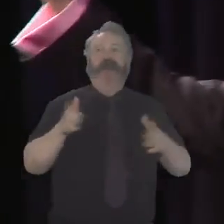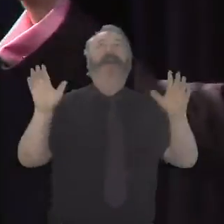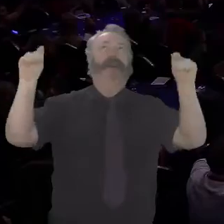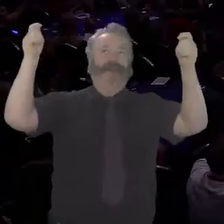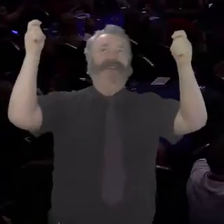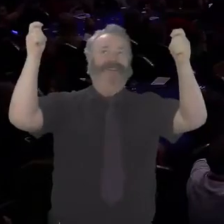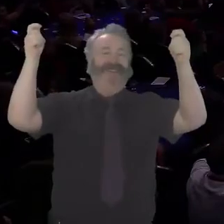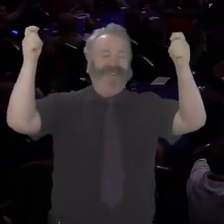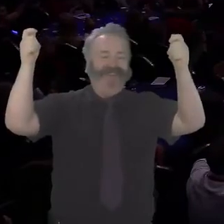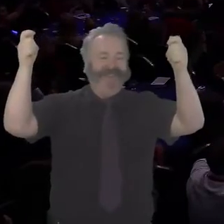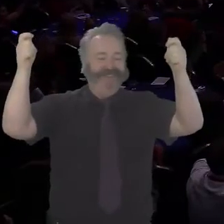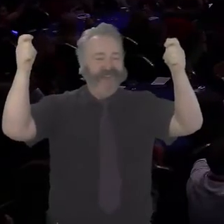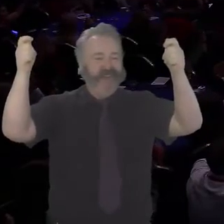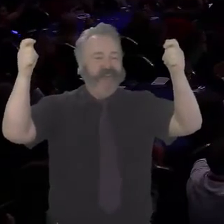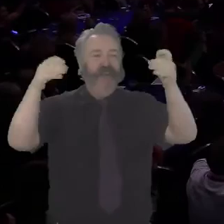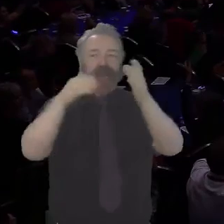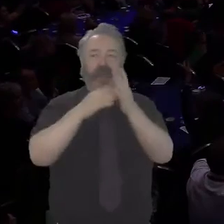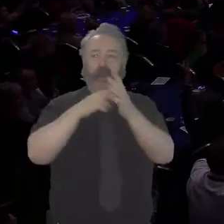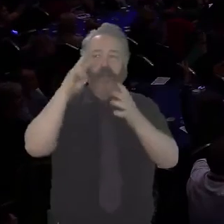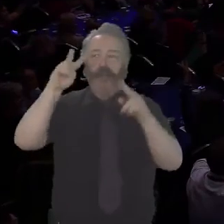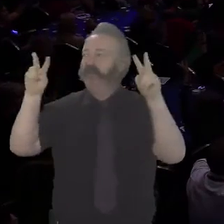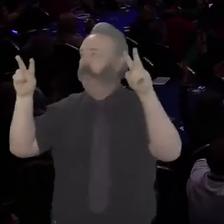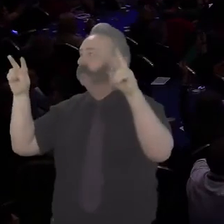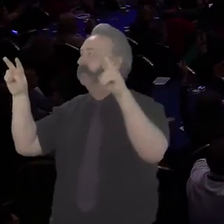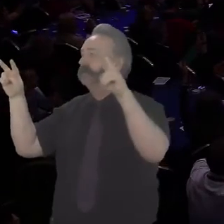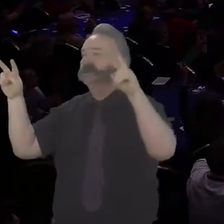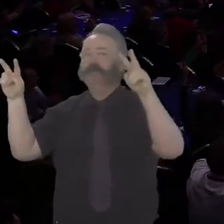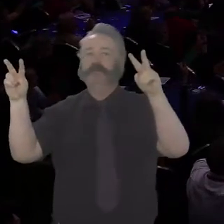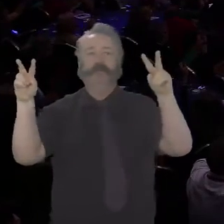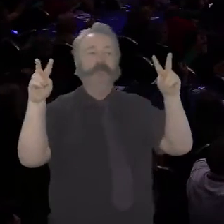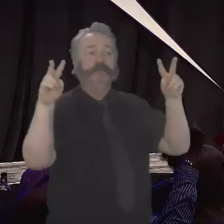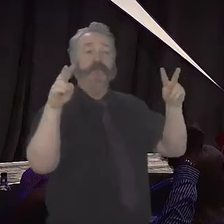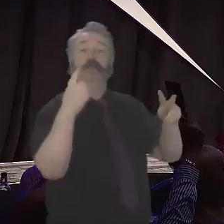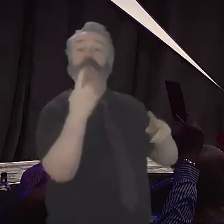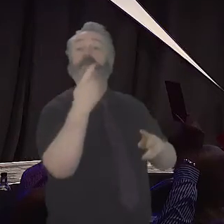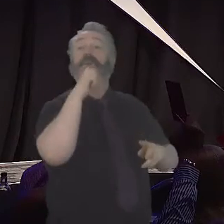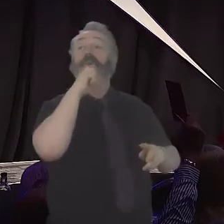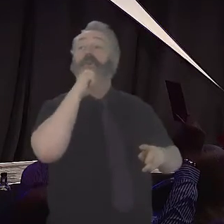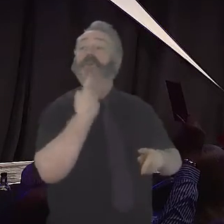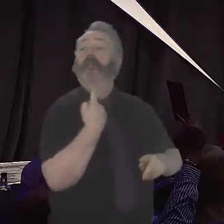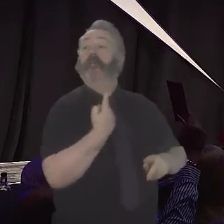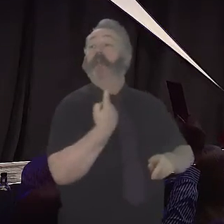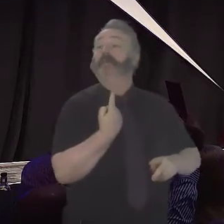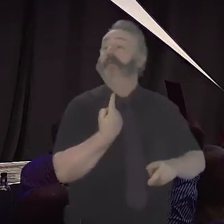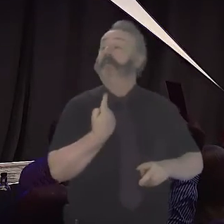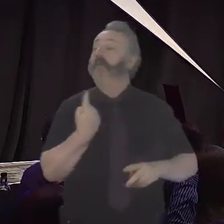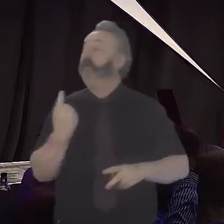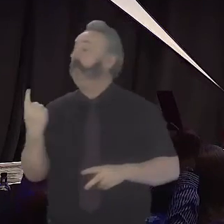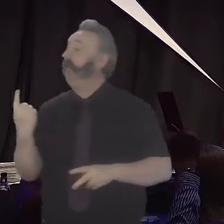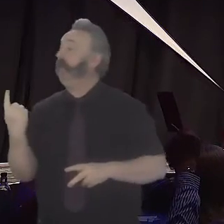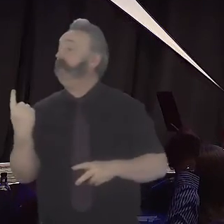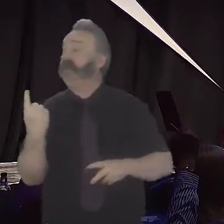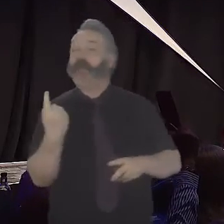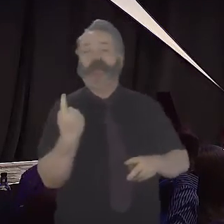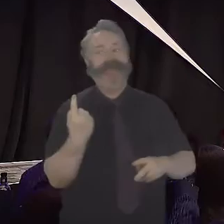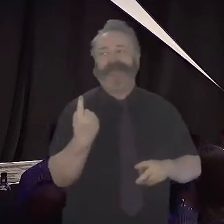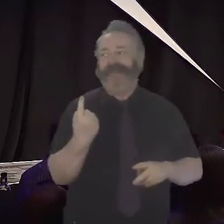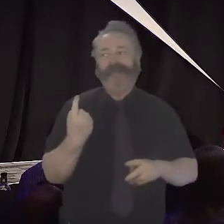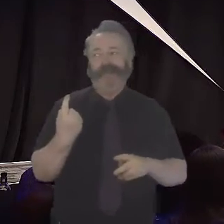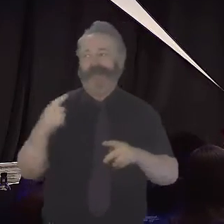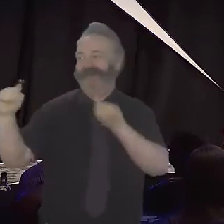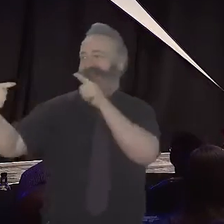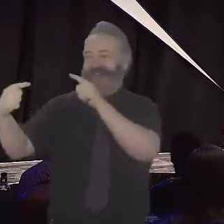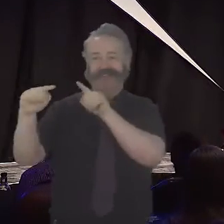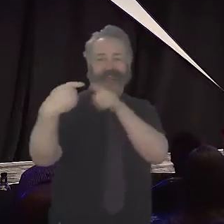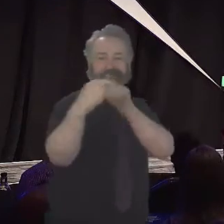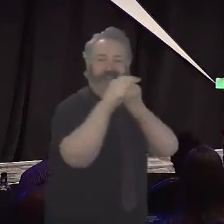okay so have a look around the room who's alone around you you have got people who share the same challenge and you've